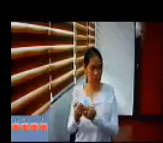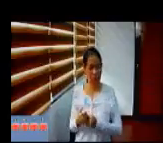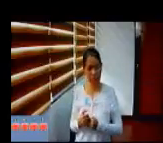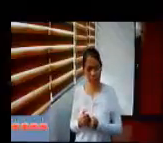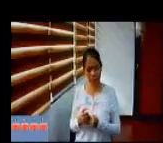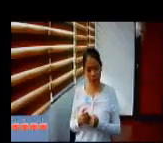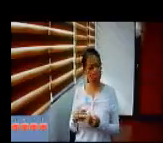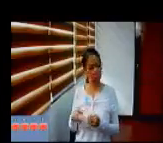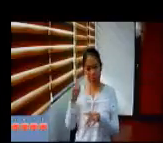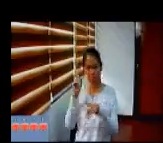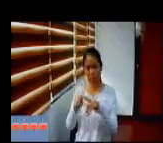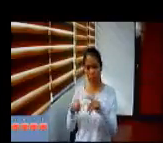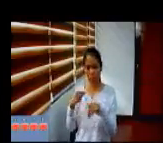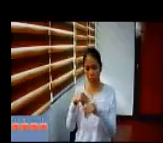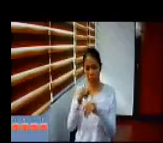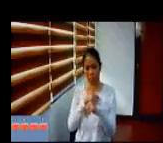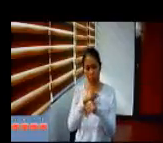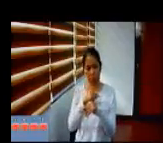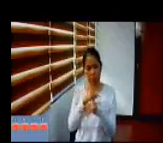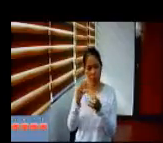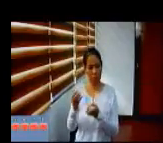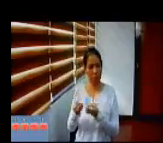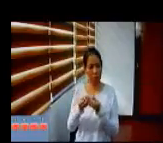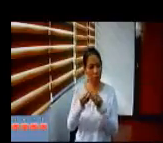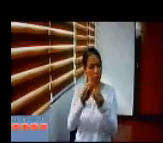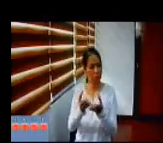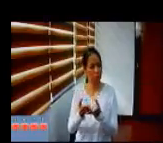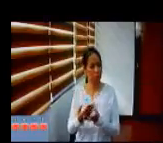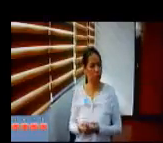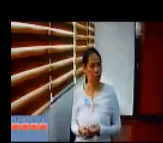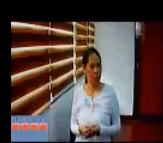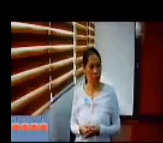not sexy in the appropriations process.